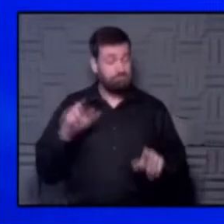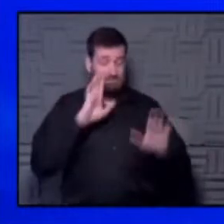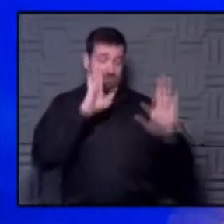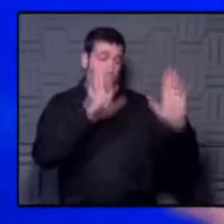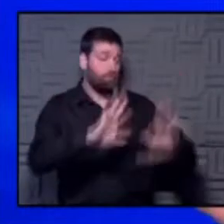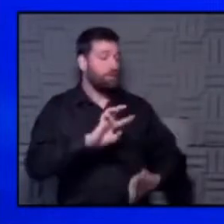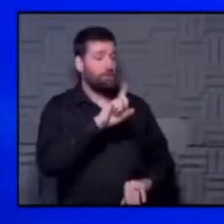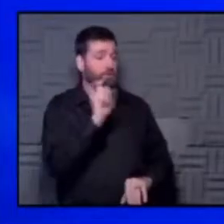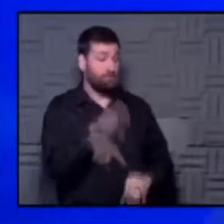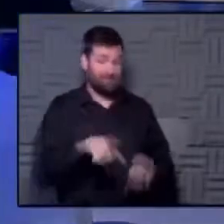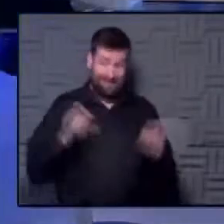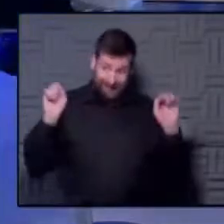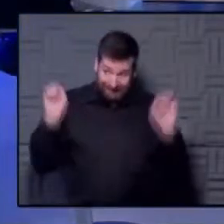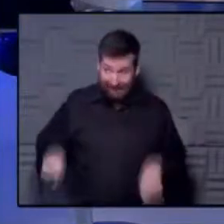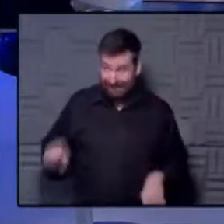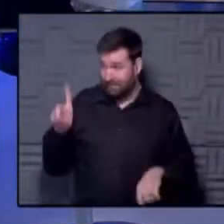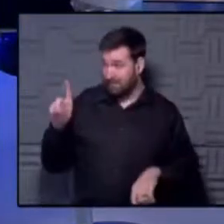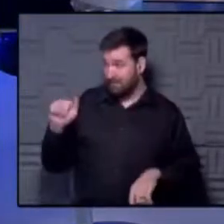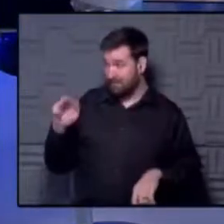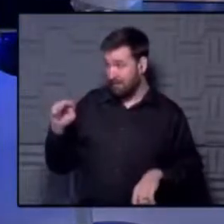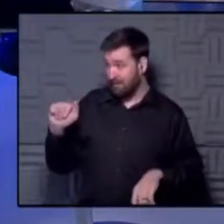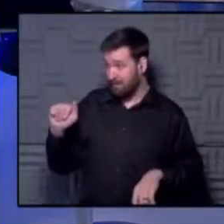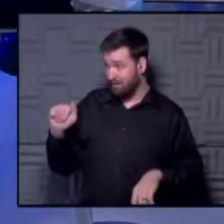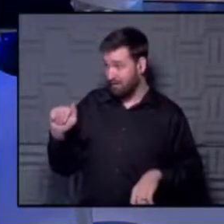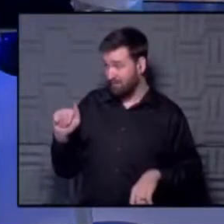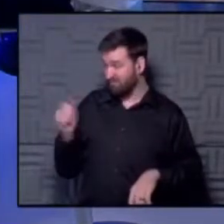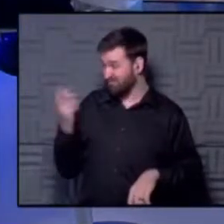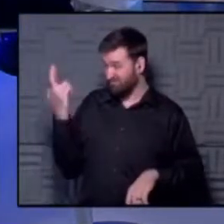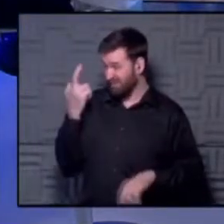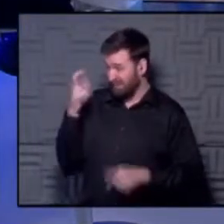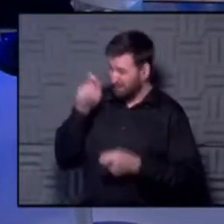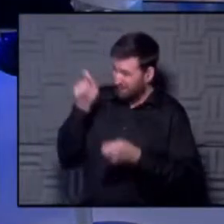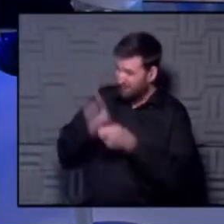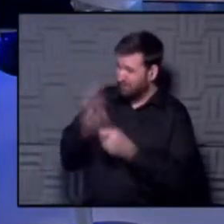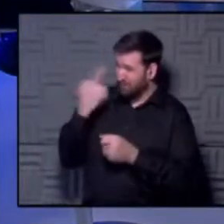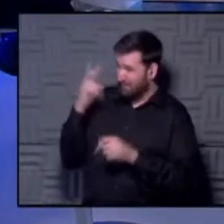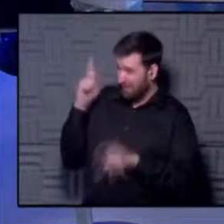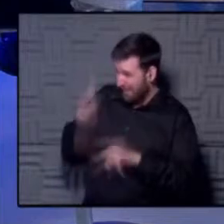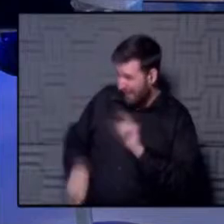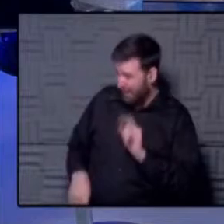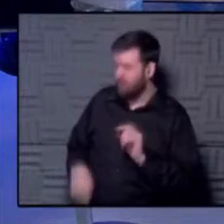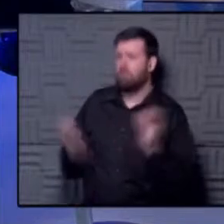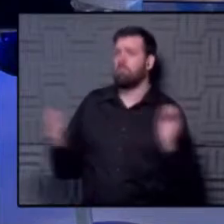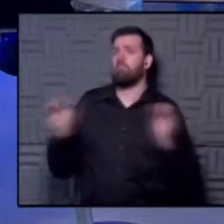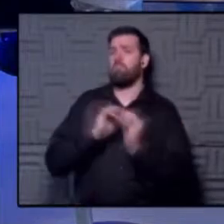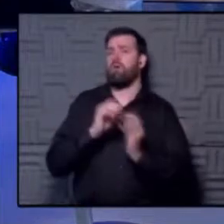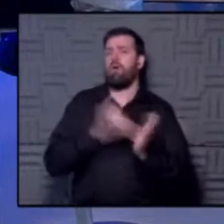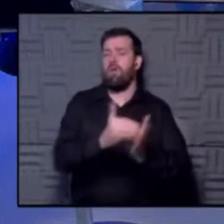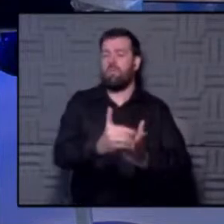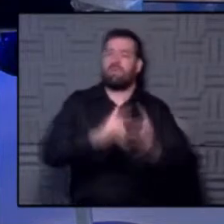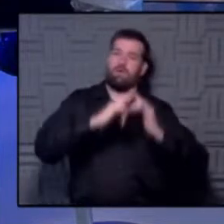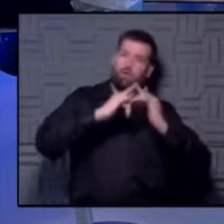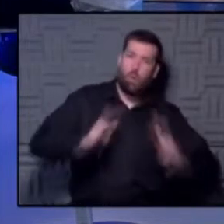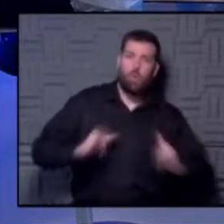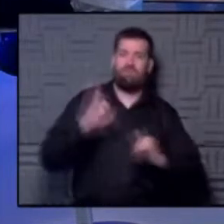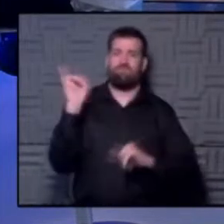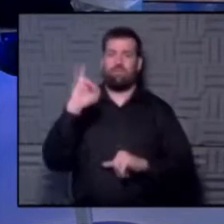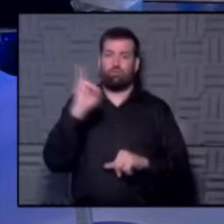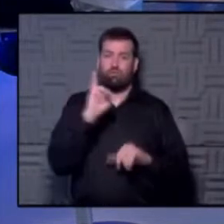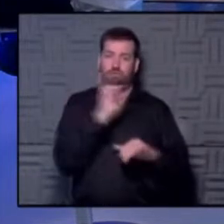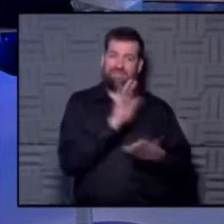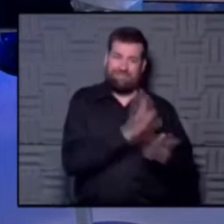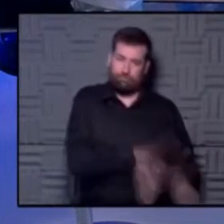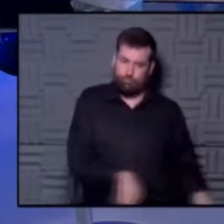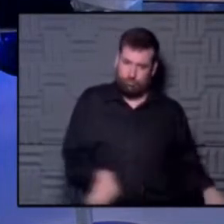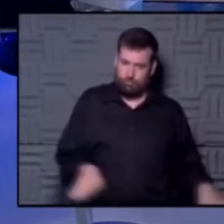question. Let's start with the can you do it? Dana, I don't know that there's any reason you can't. Right. It's much more common in kids to get co-infection with one virus than it is in